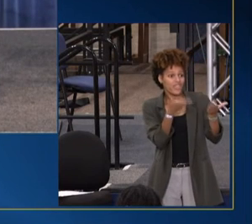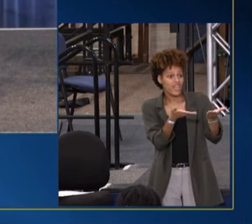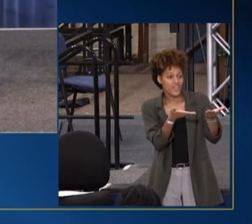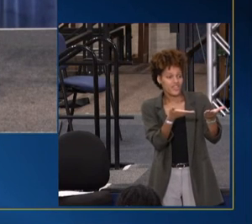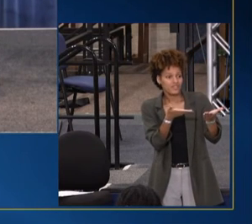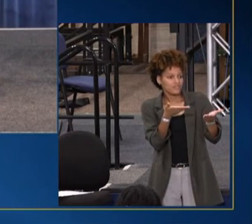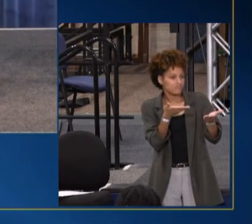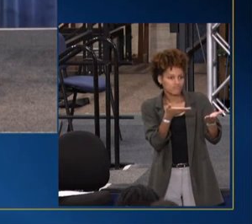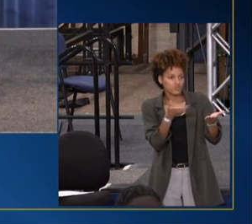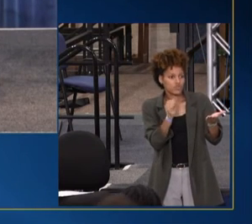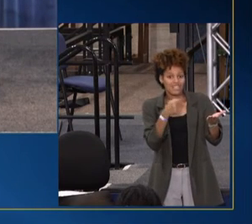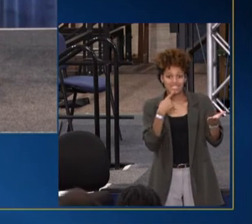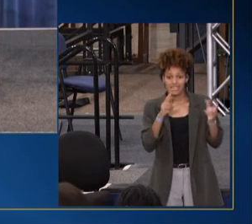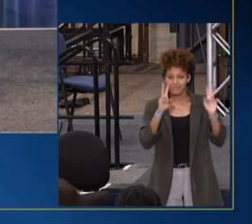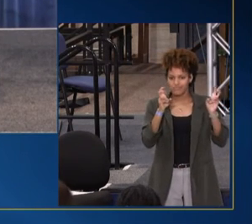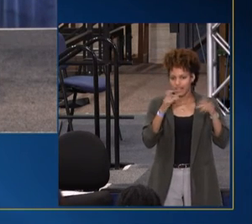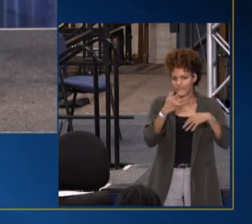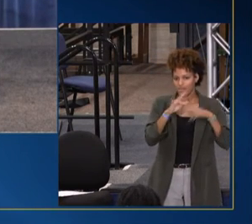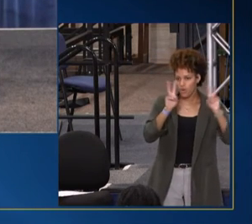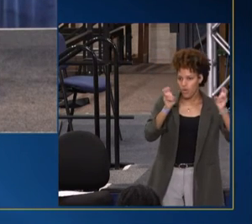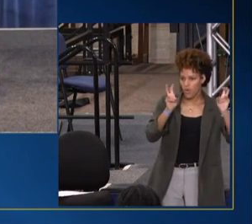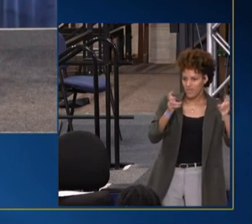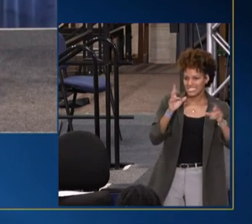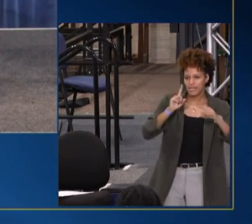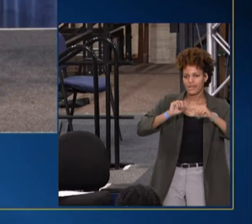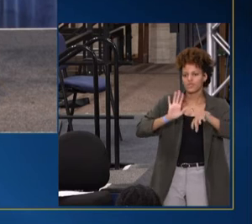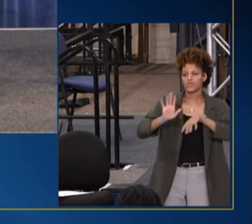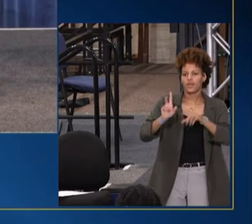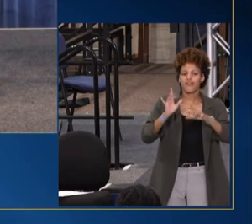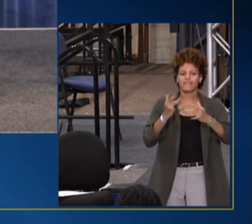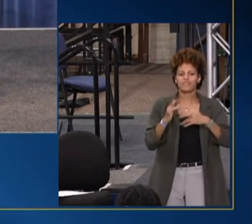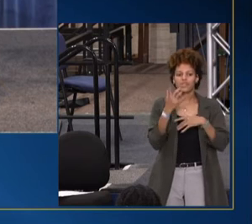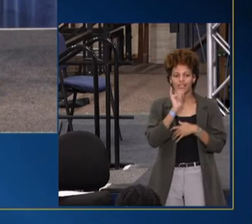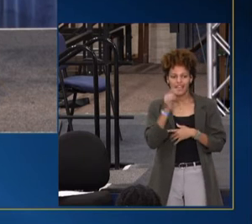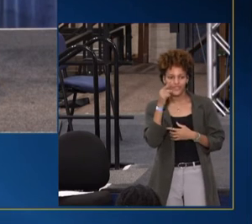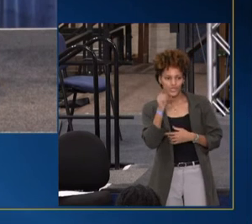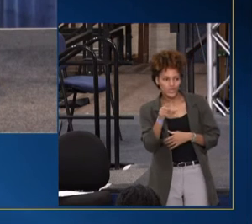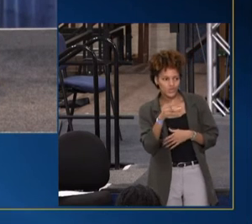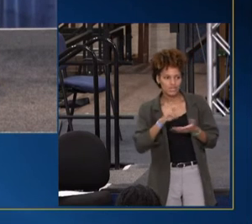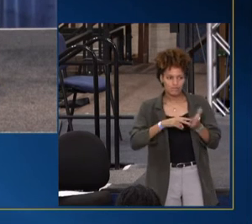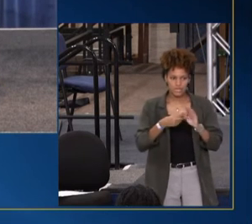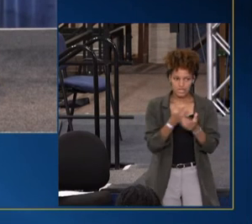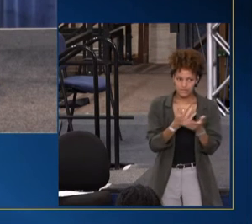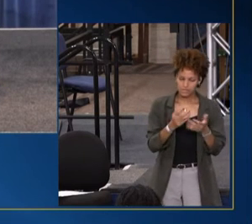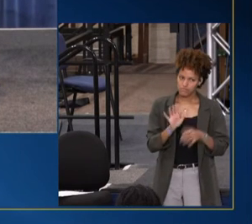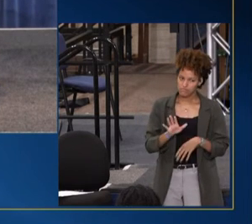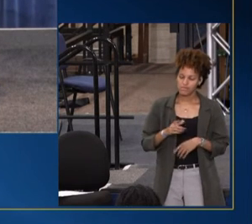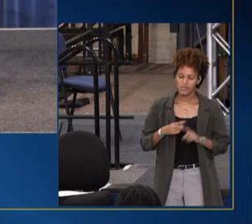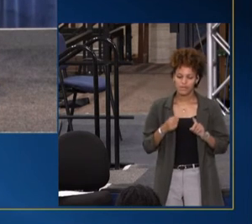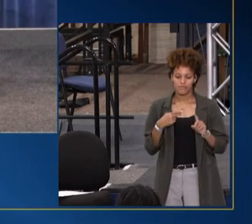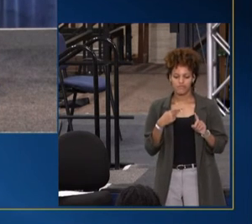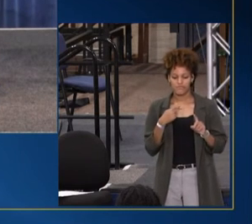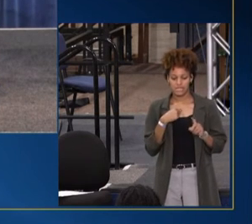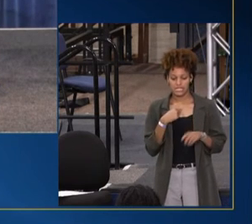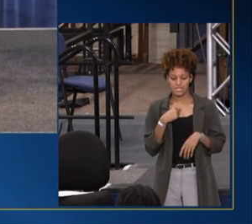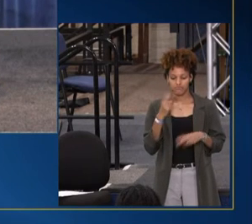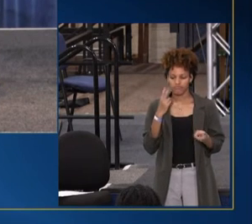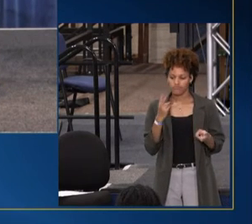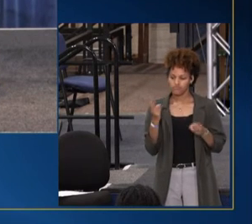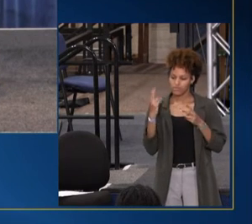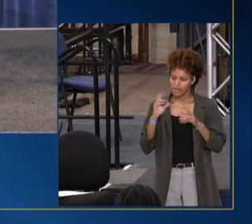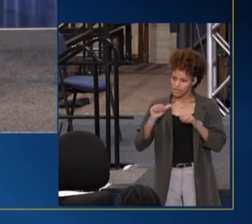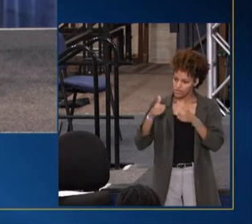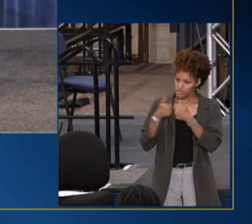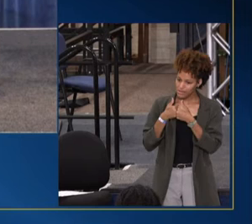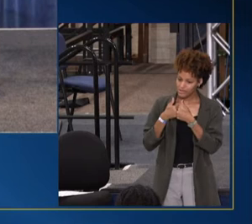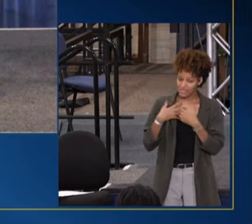them. And you can put available in quotes depending on what availability looks like and means. I mean, to me, when I zoom back, I mean, the challenges, the